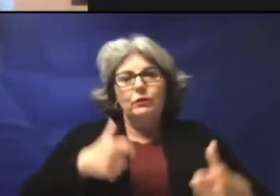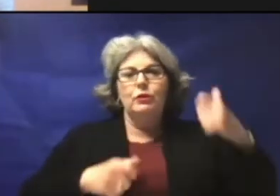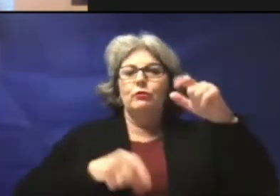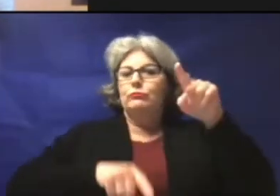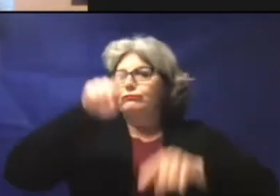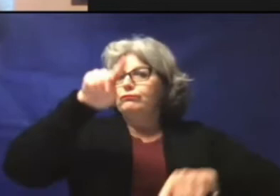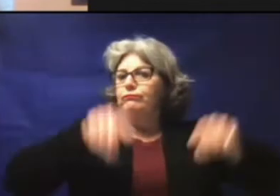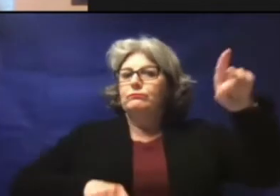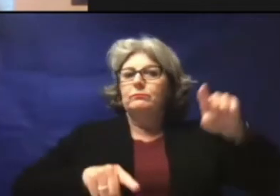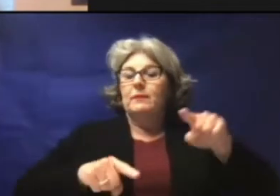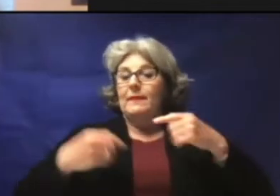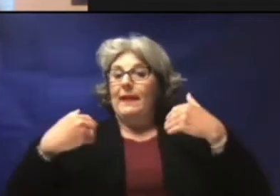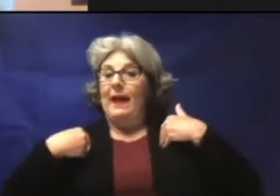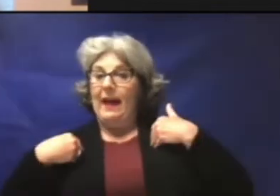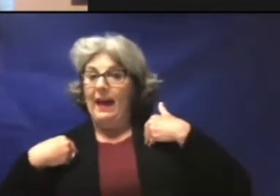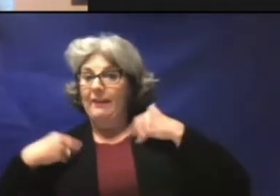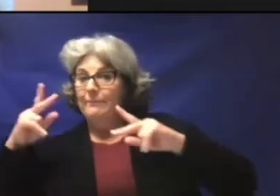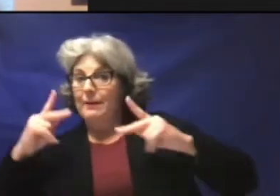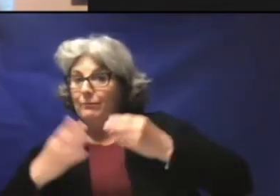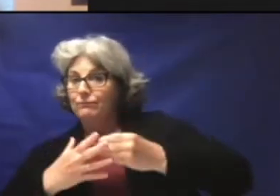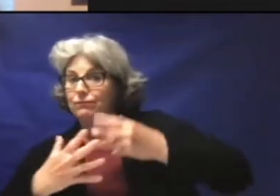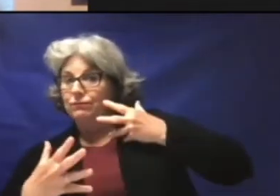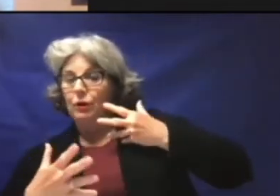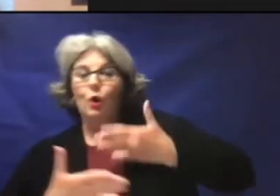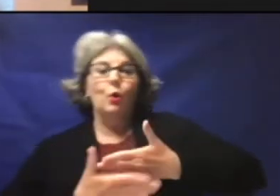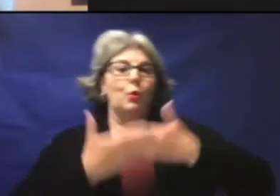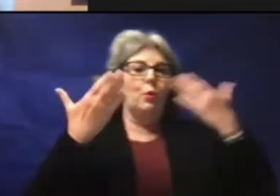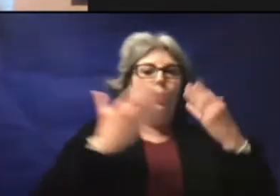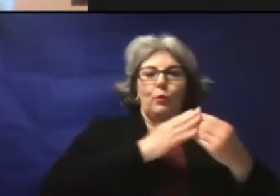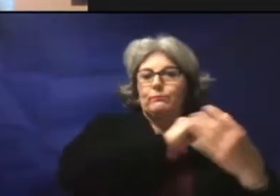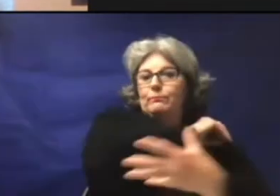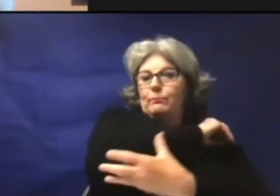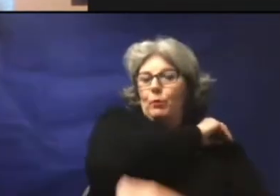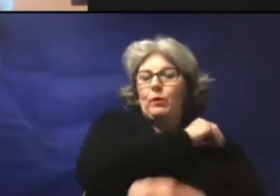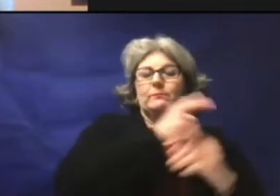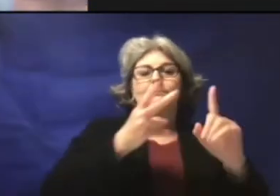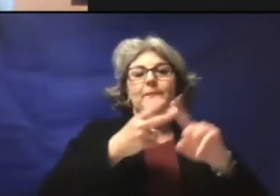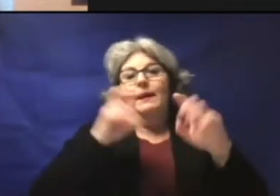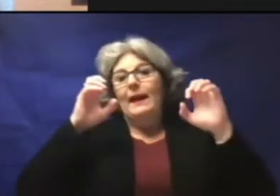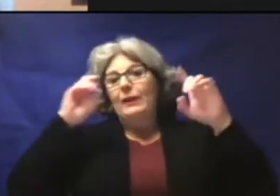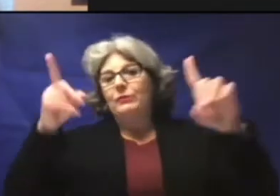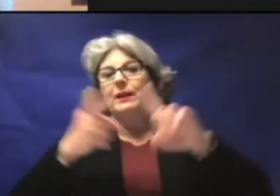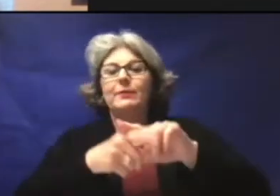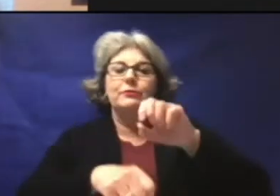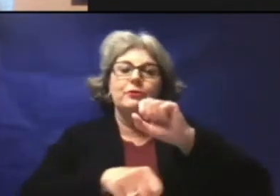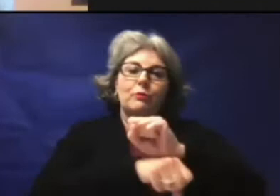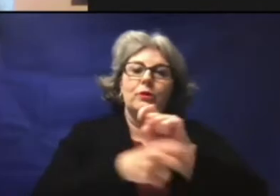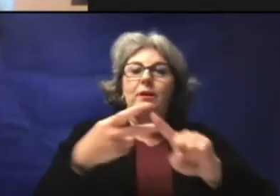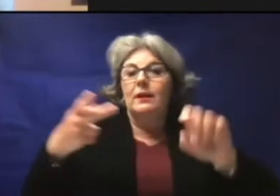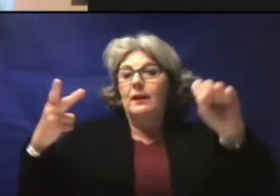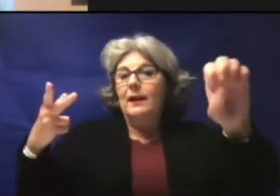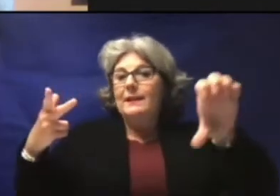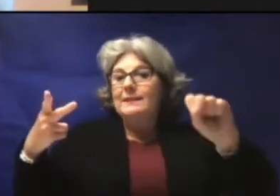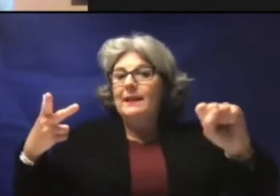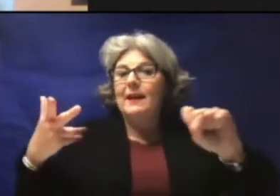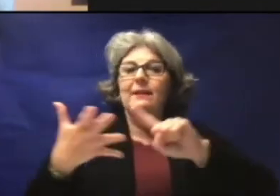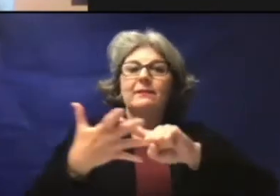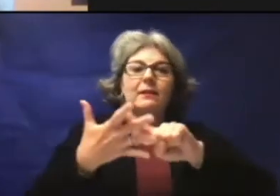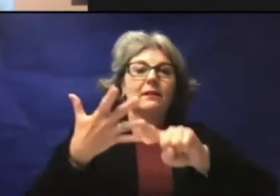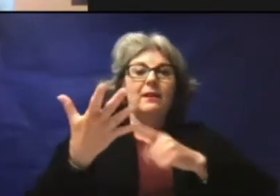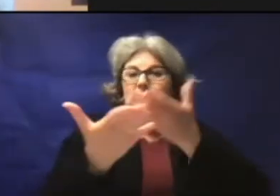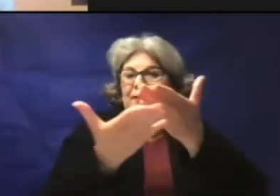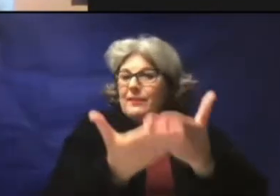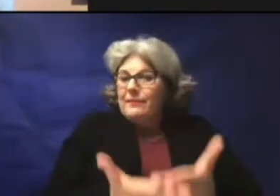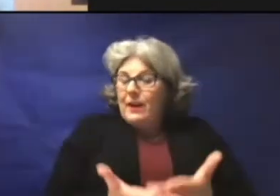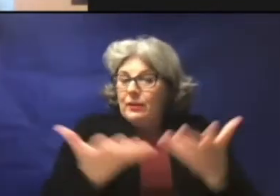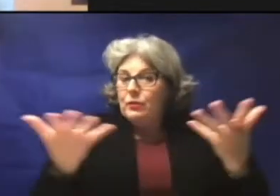disparity between the haves and the have-nots. When you talk about income, educational attainment, any of these socioeconomic factors, the fact